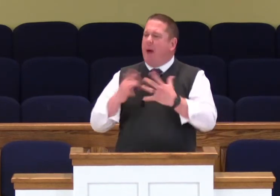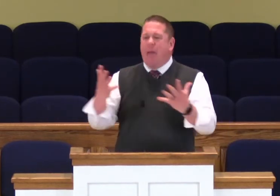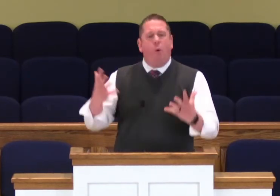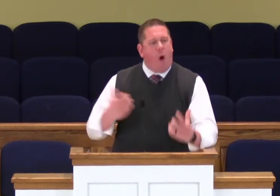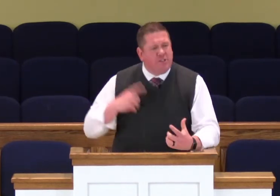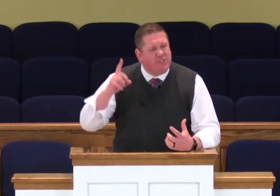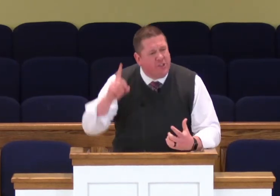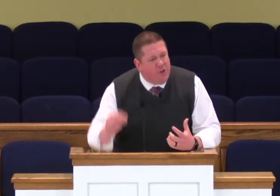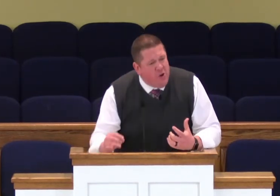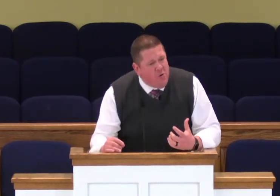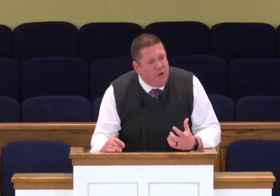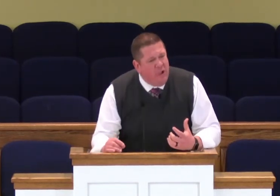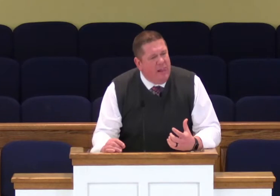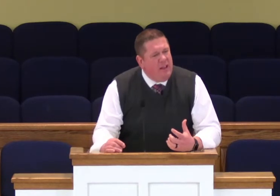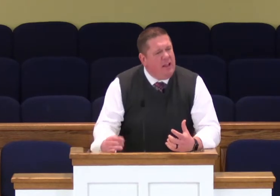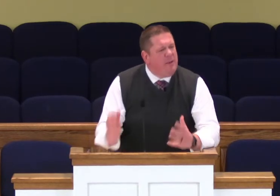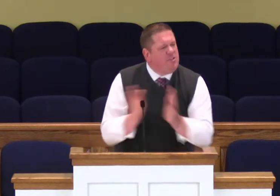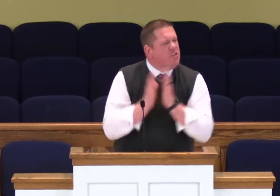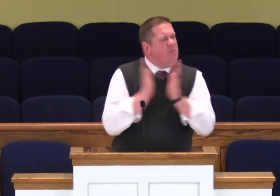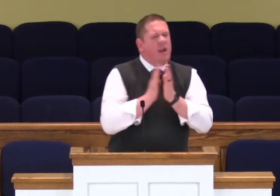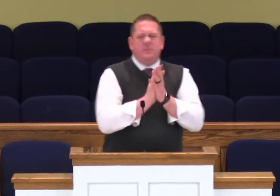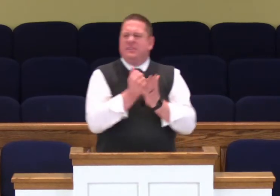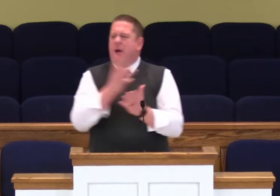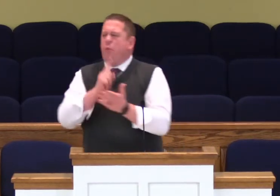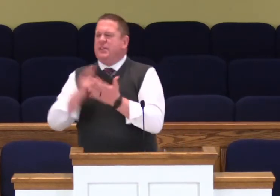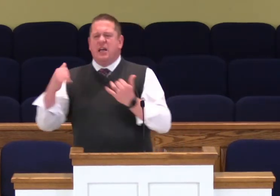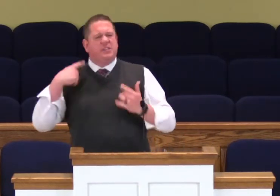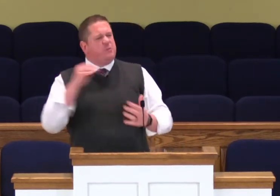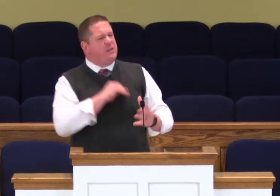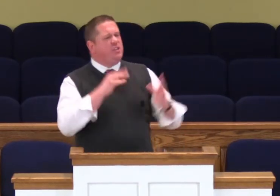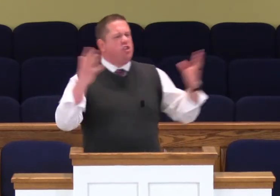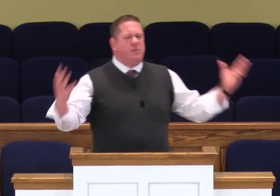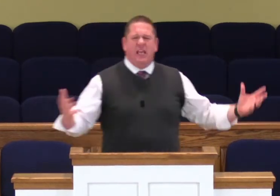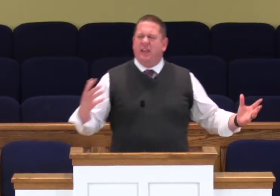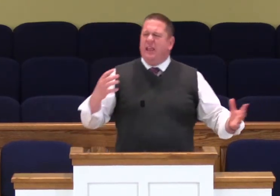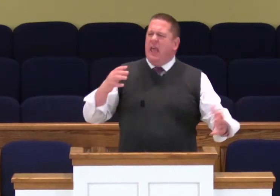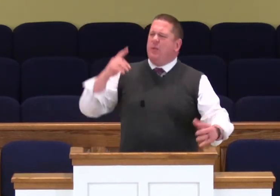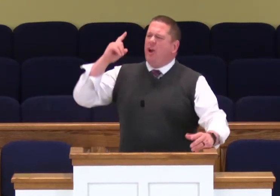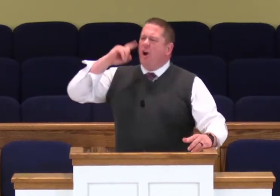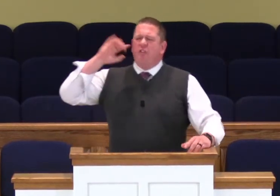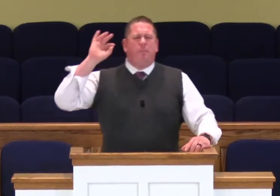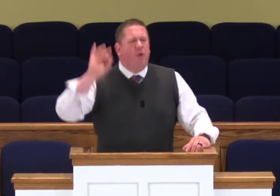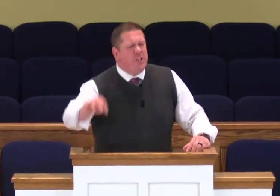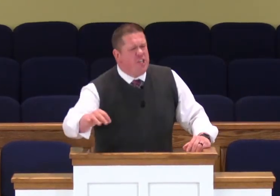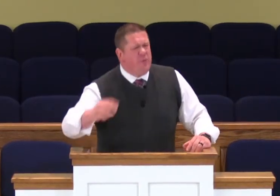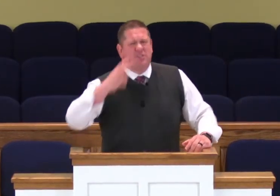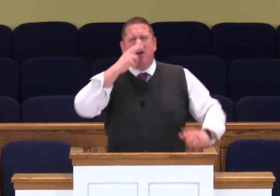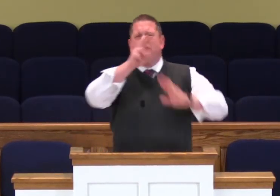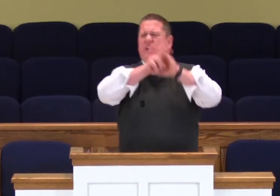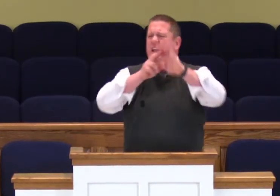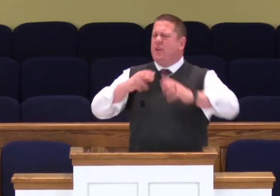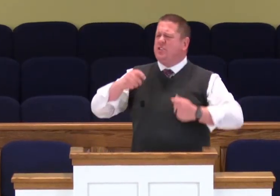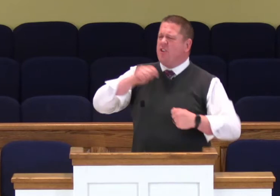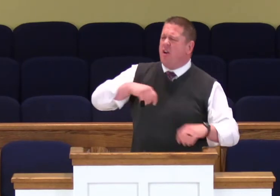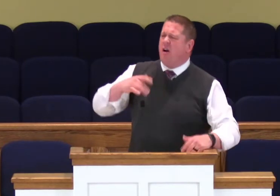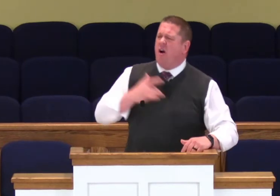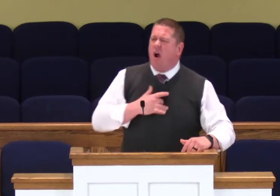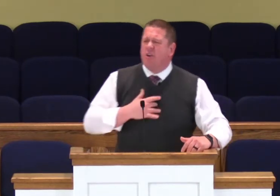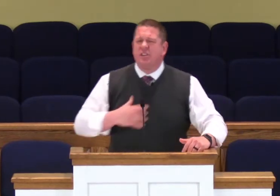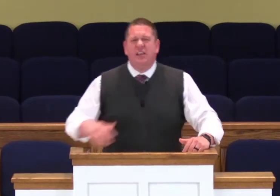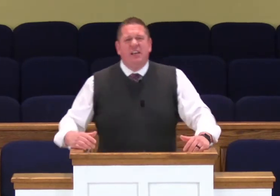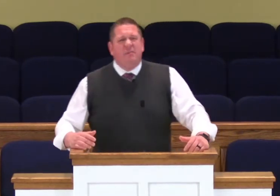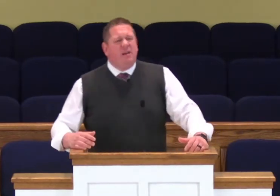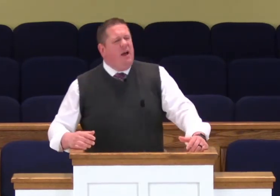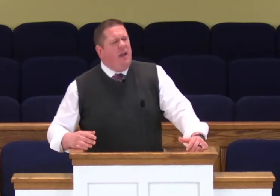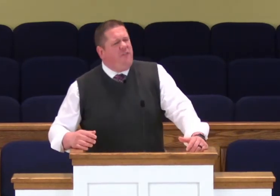what the Bible wants us to do. I mean, church, come on, it's been a couple weeks now since Missions Jubilee, and we heard the preaching, we saw the video, and it stirred our